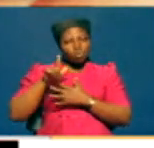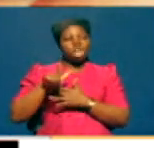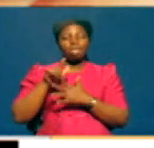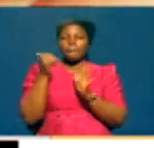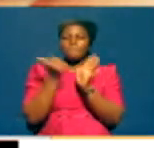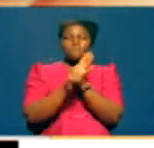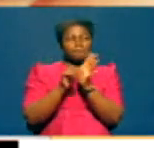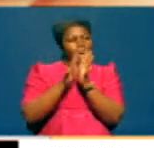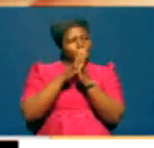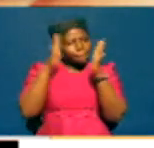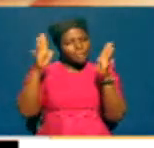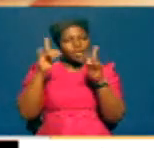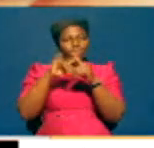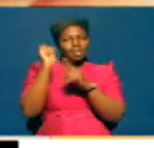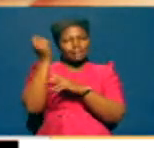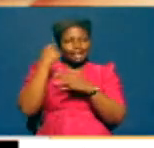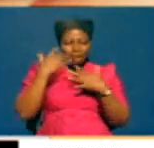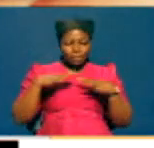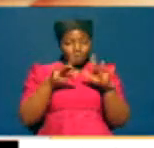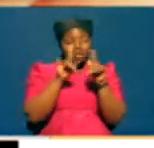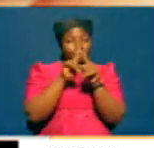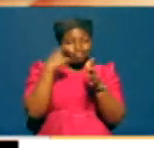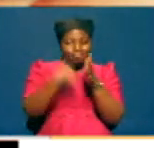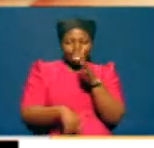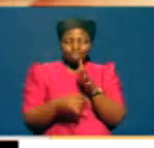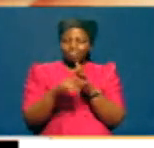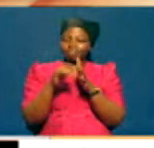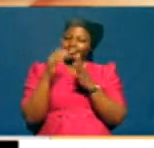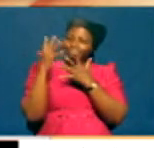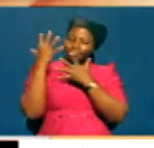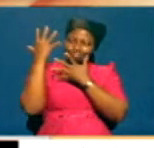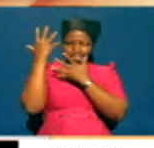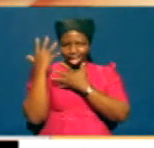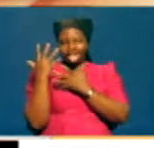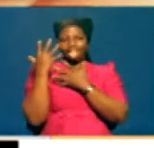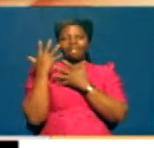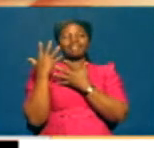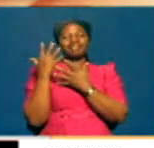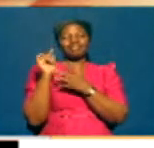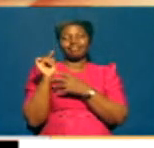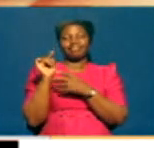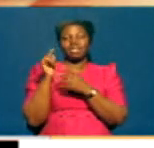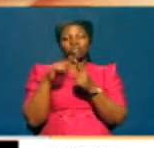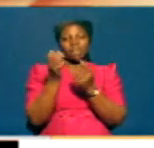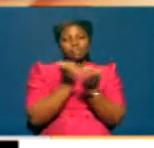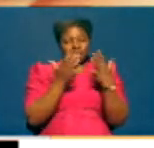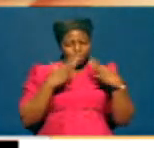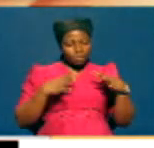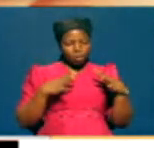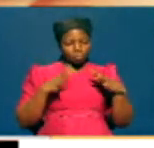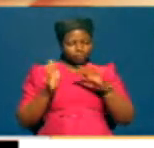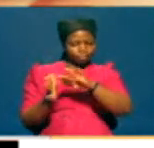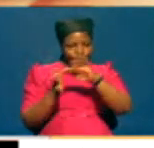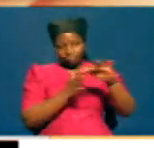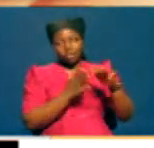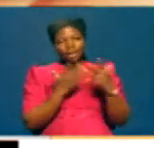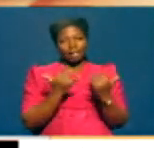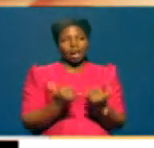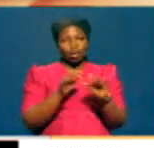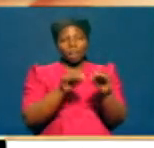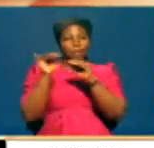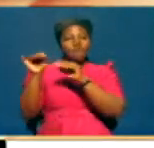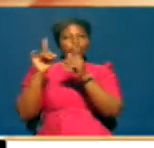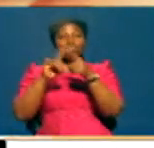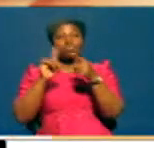burden on small businesses hurting the economy, which has already been battered by the COVID-19 pandemic. From Westlands, let's now cross over to